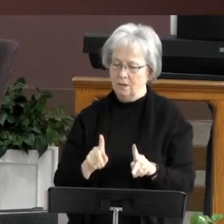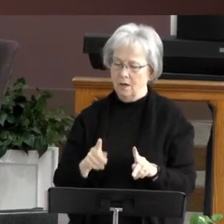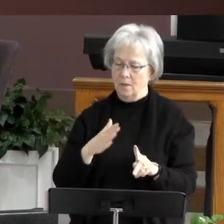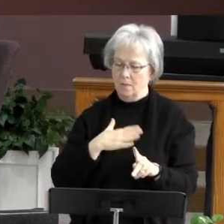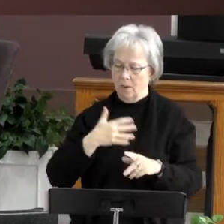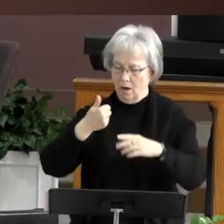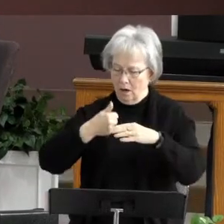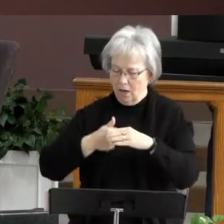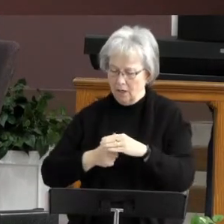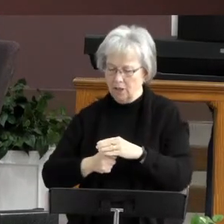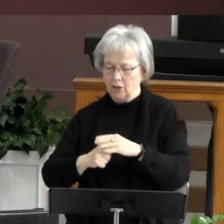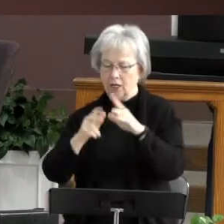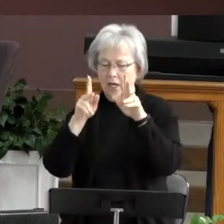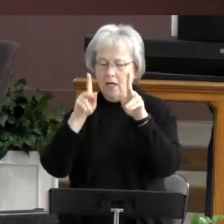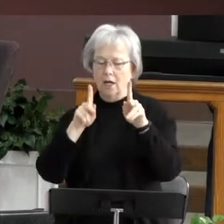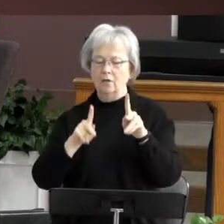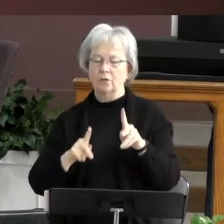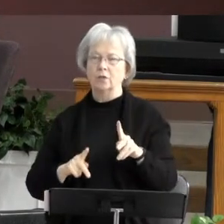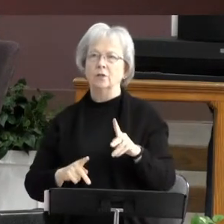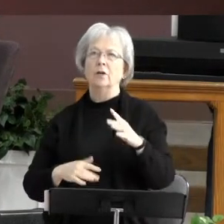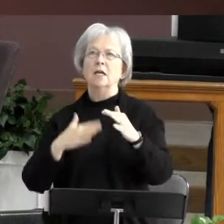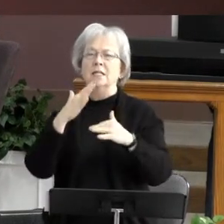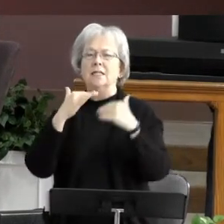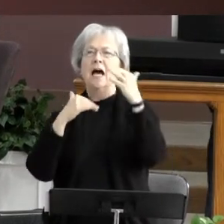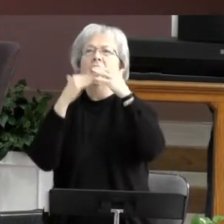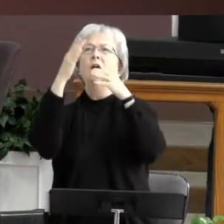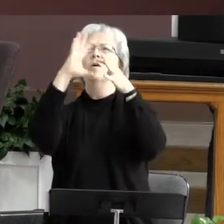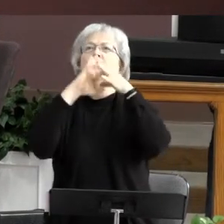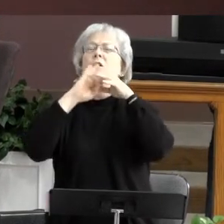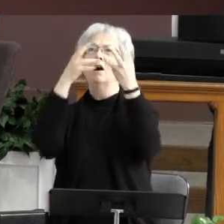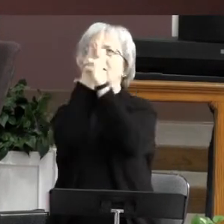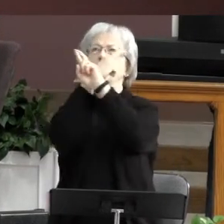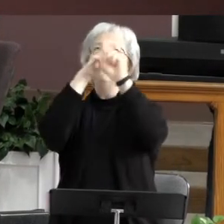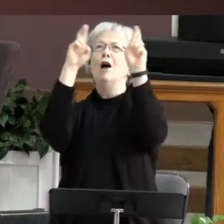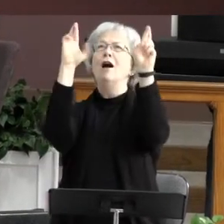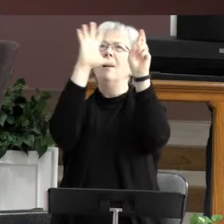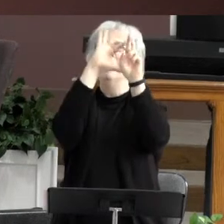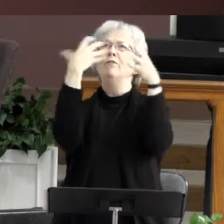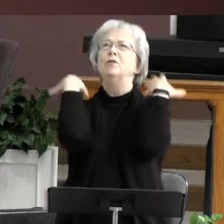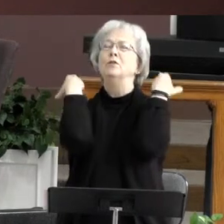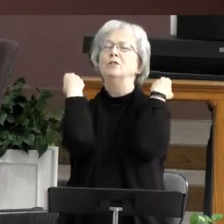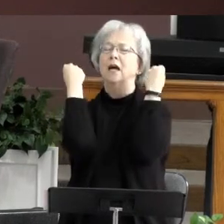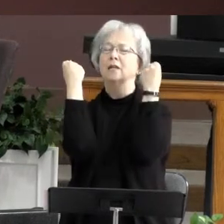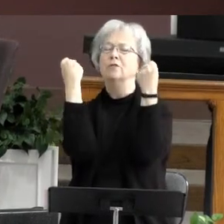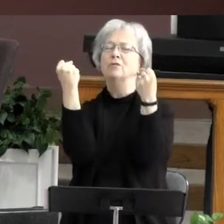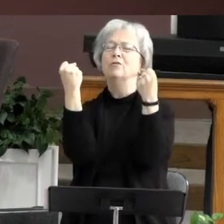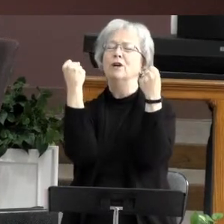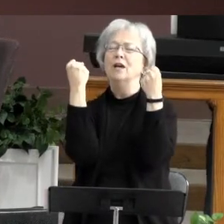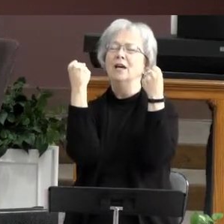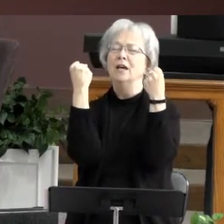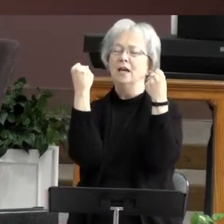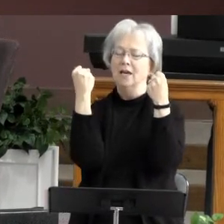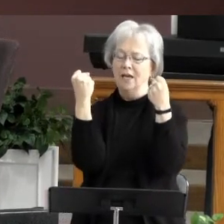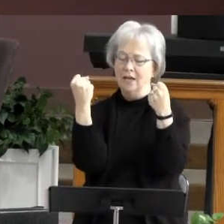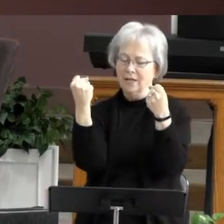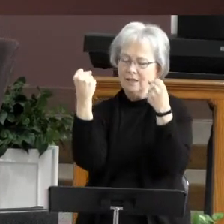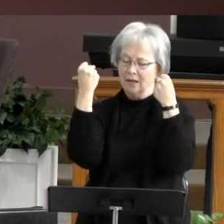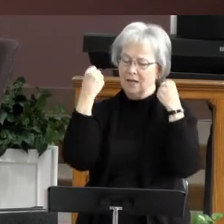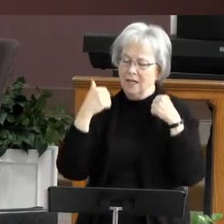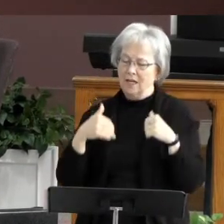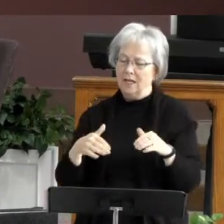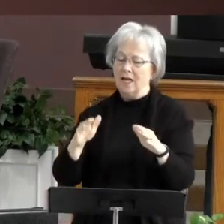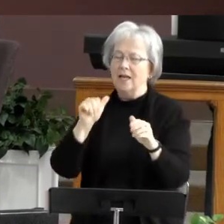comfort, my shelter, tower of refuge and